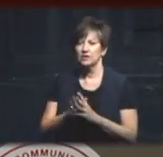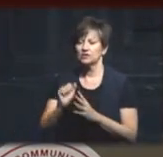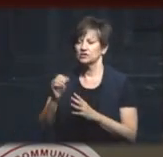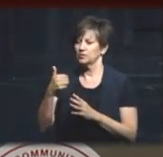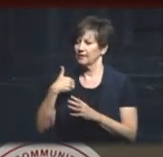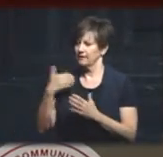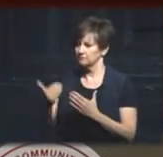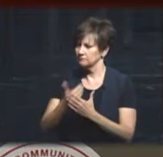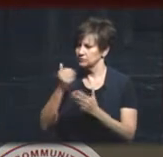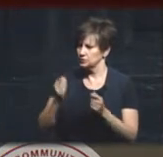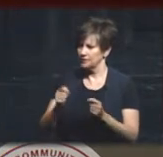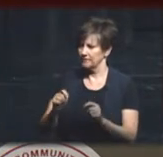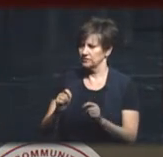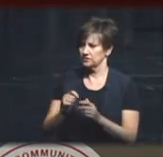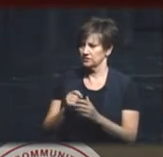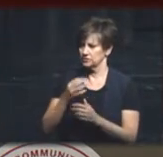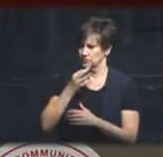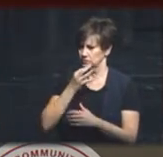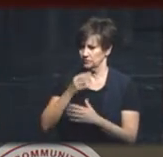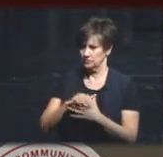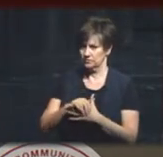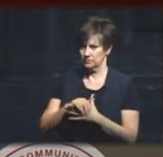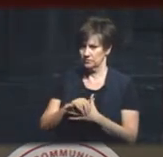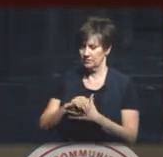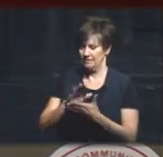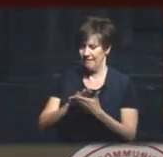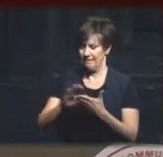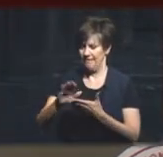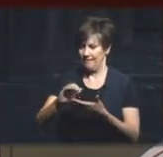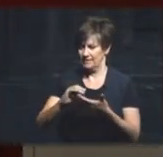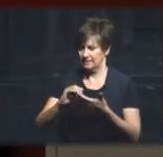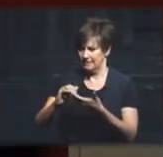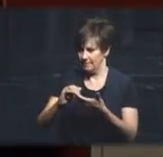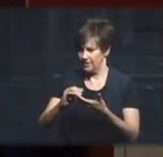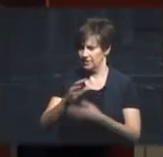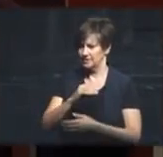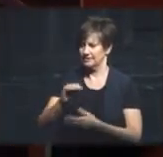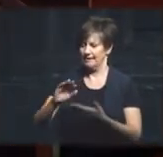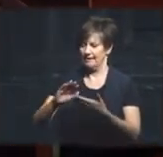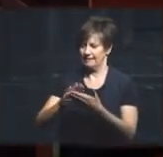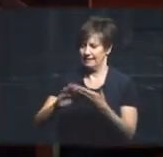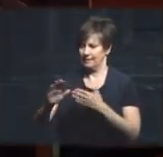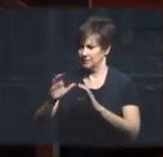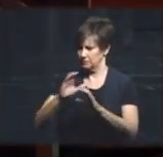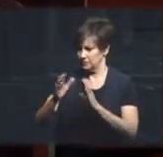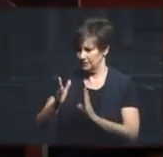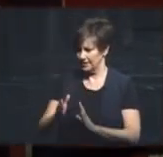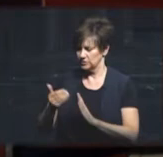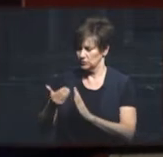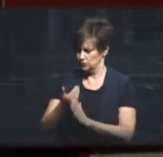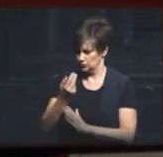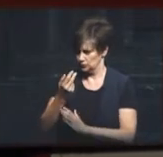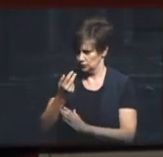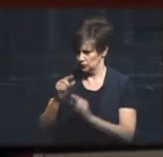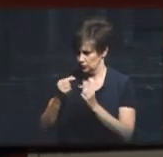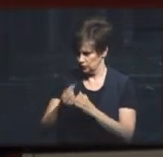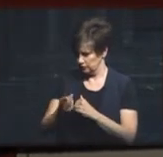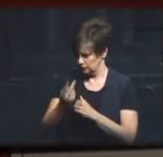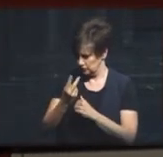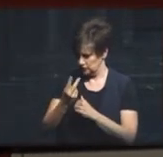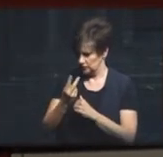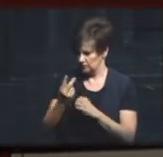some new efforts coming along. And campus collaborators and campus communicators are two new groups that are coming together to work